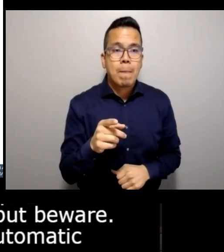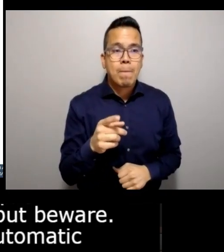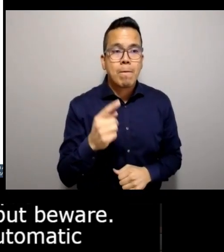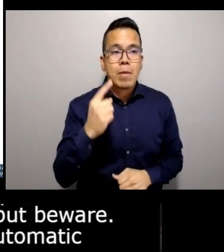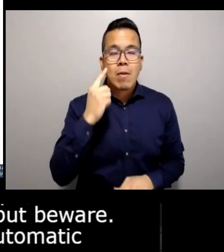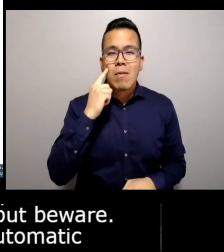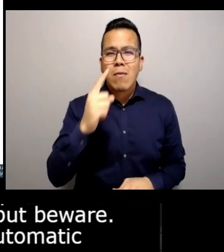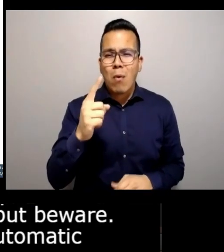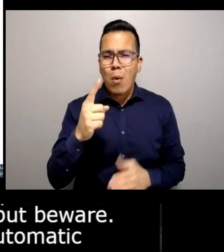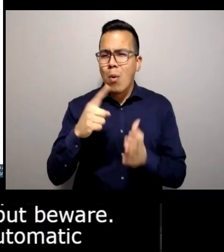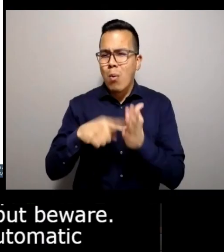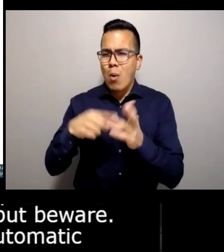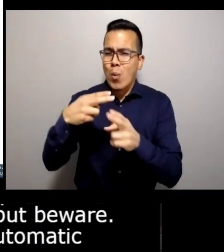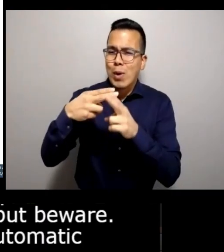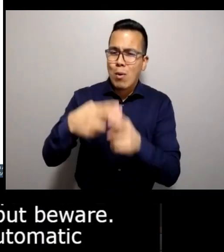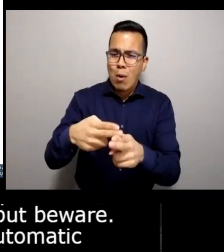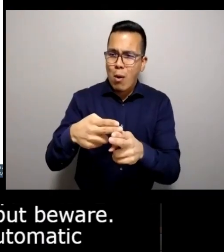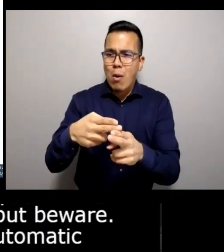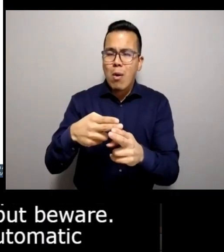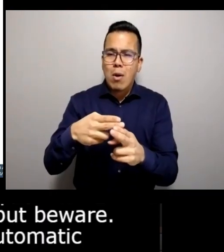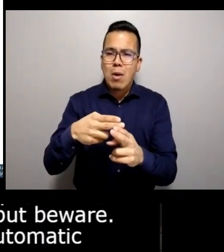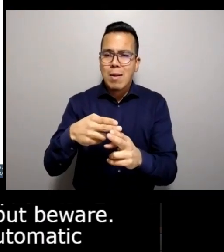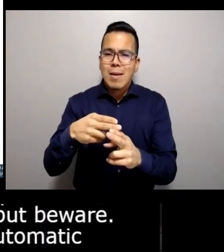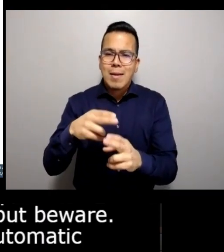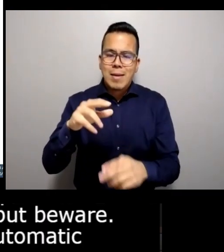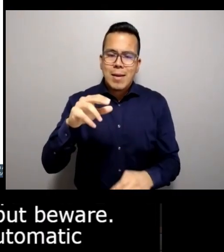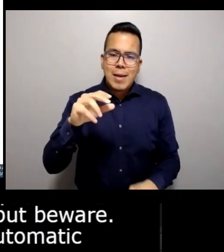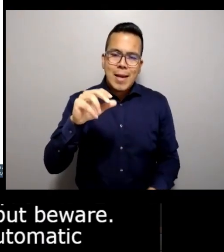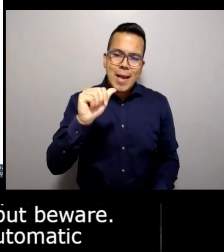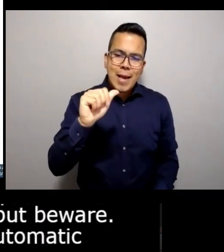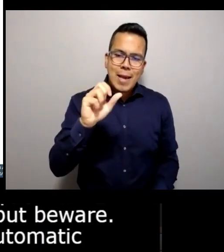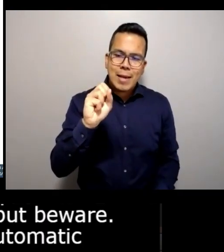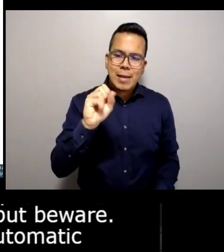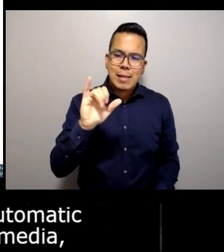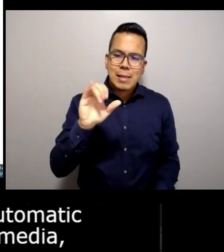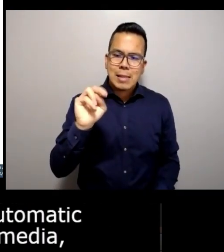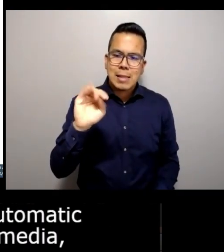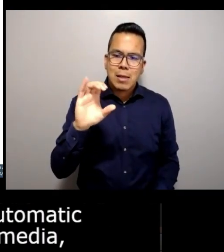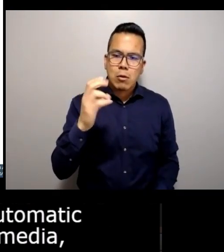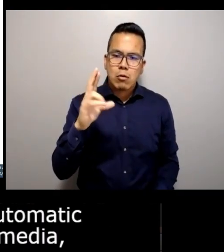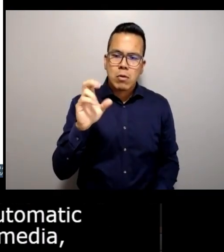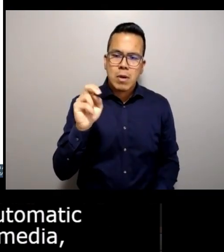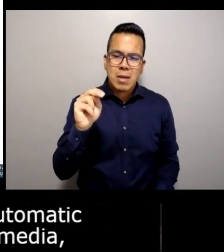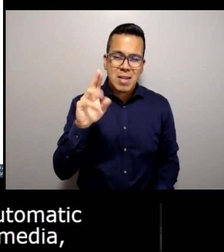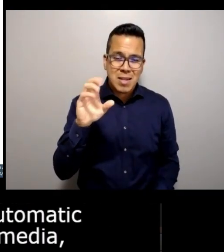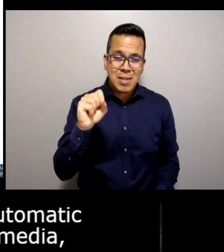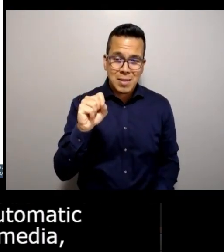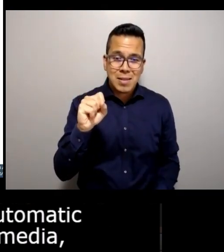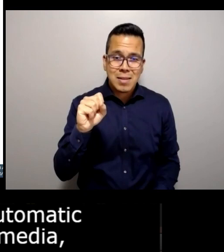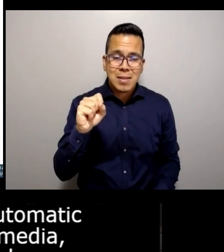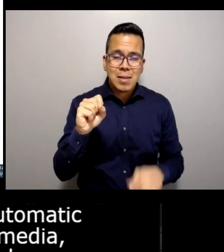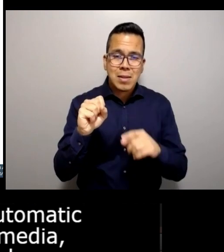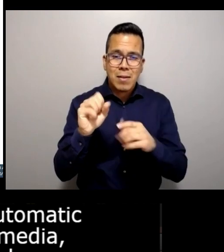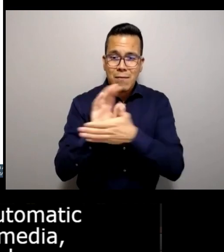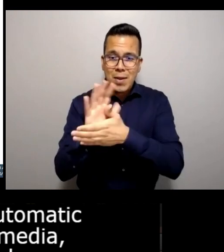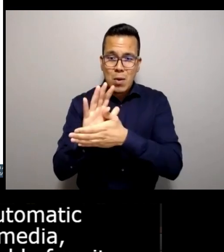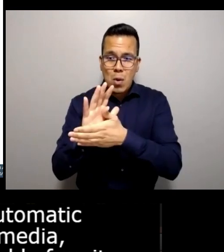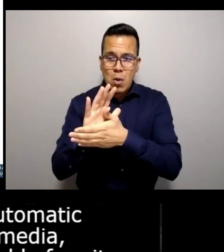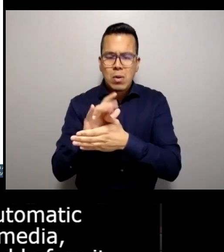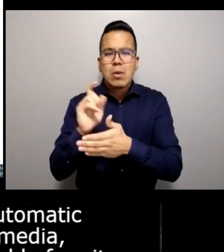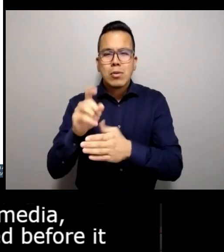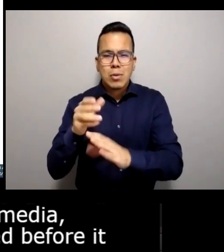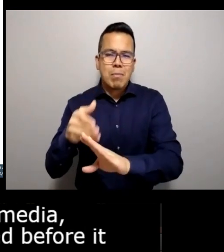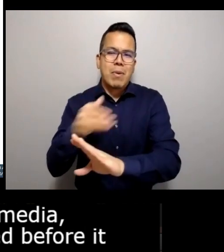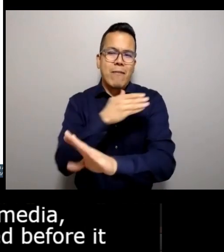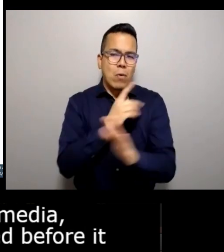asynchronous media, something that you'll be posting, it needs to be checked before it goes live. Mistakes are